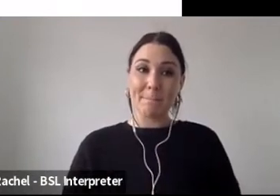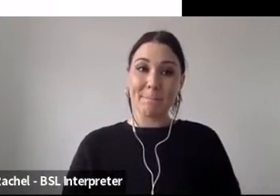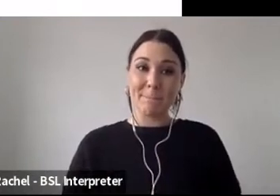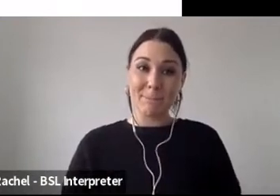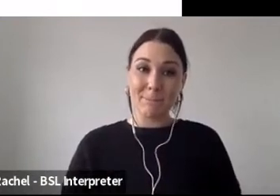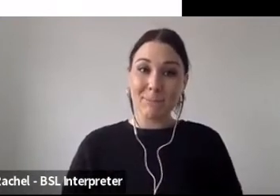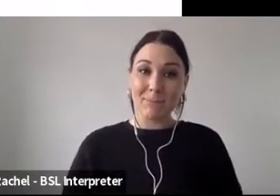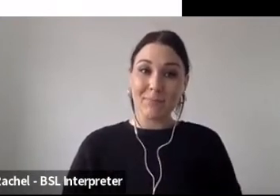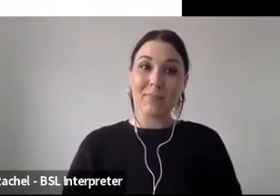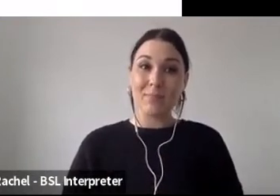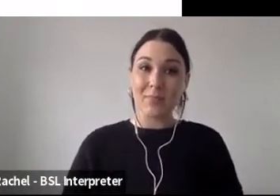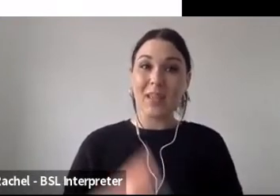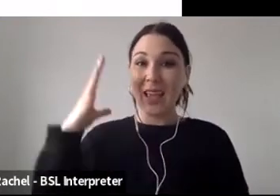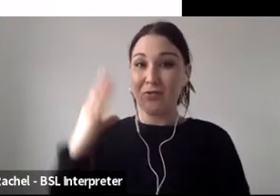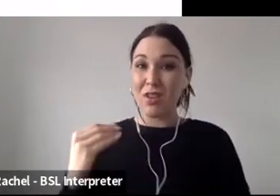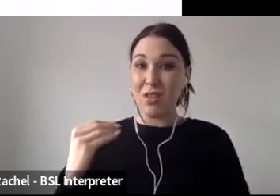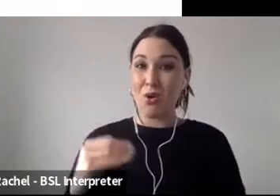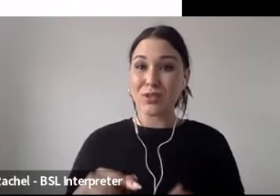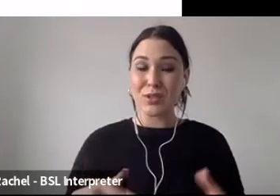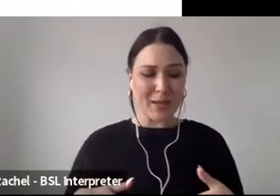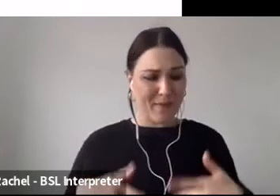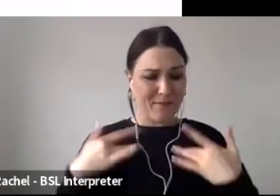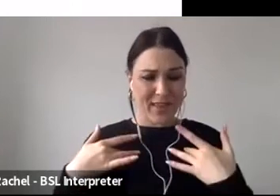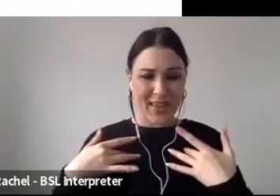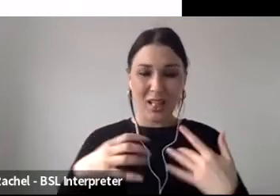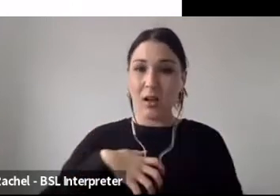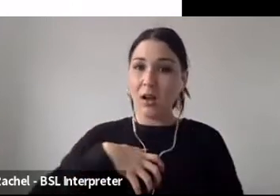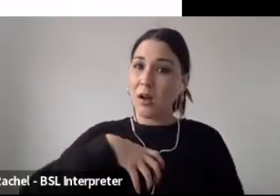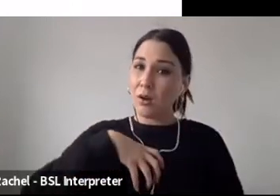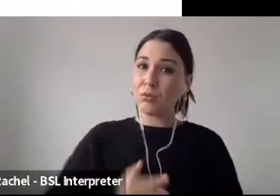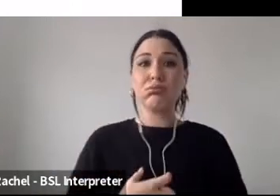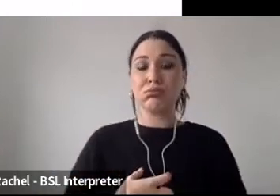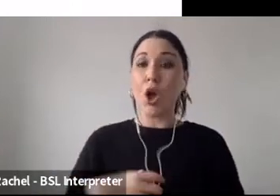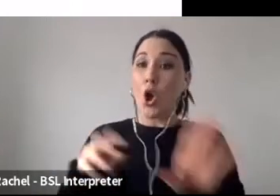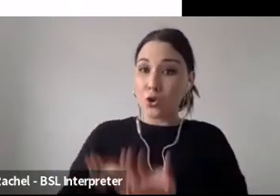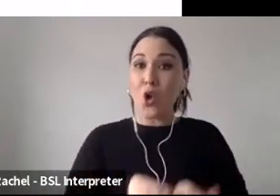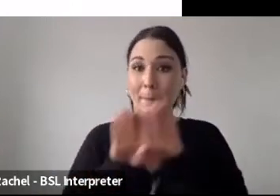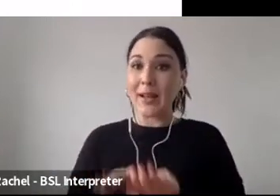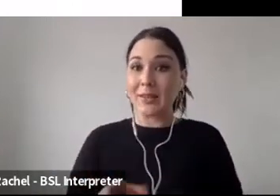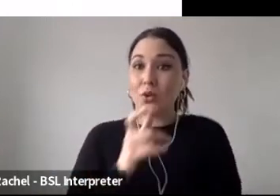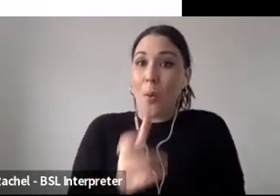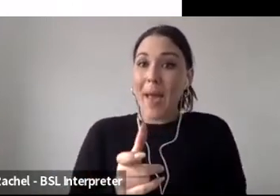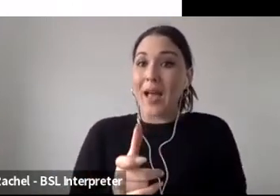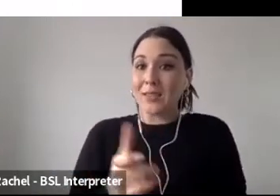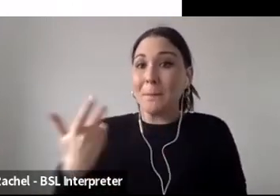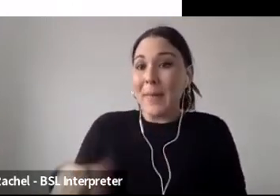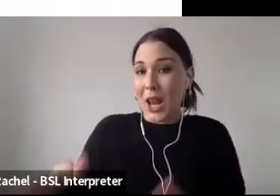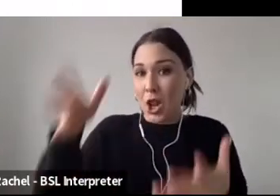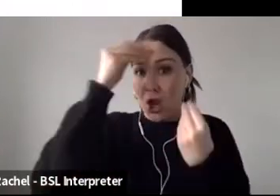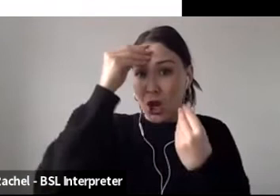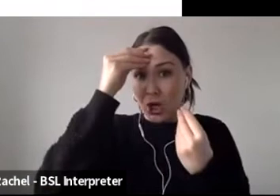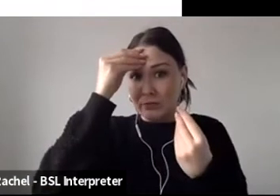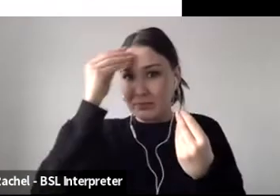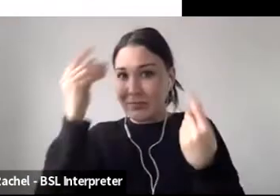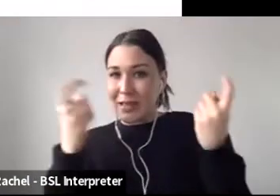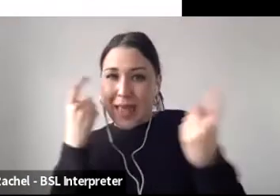heard hearing loss makes me feel exhausted is a kind of common comment that we've learned. So things like guessing words